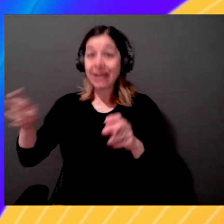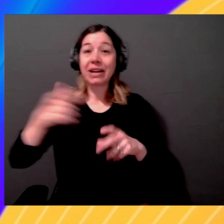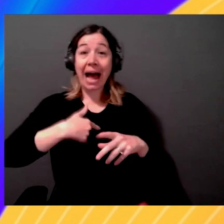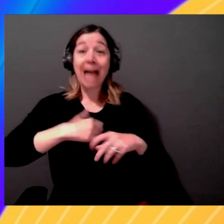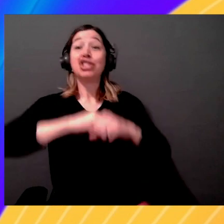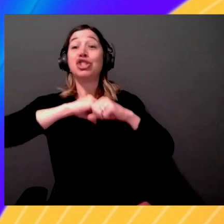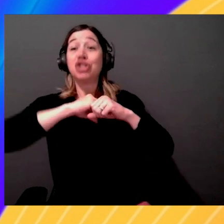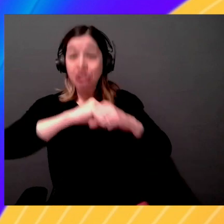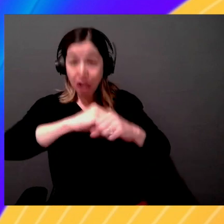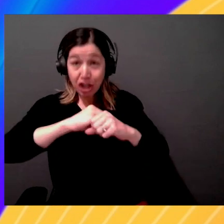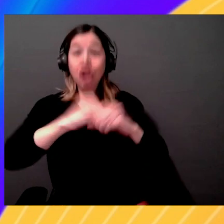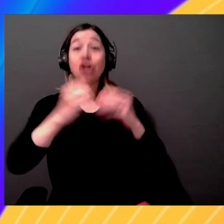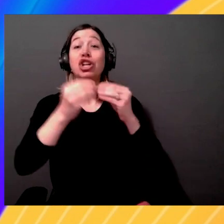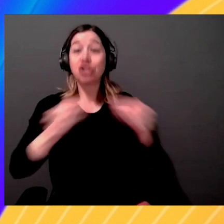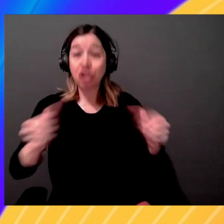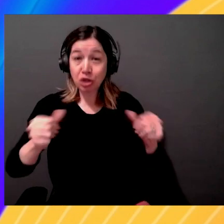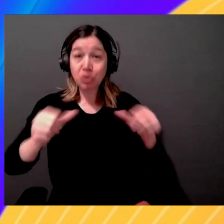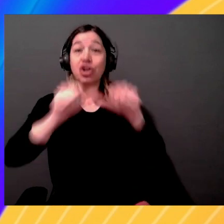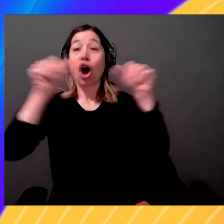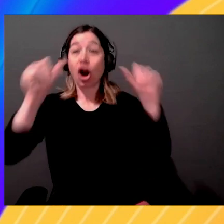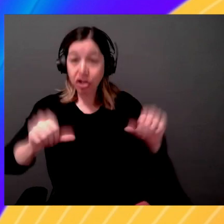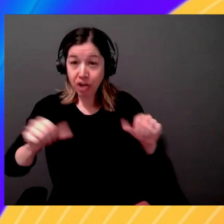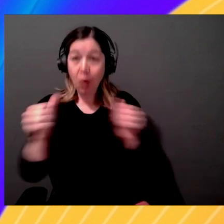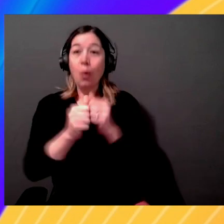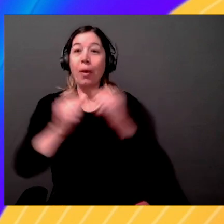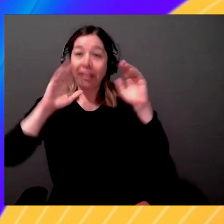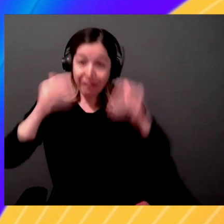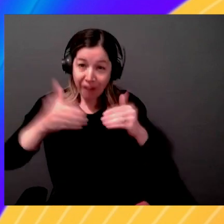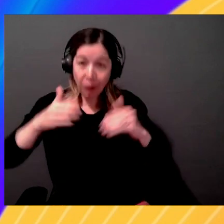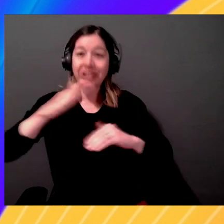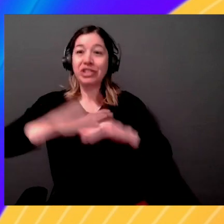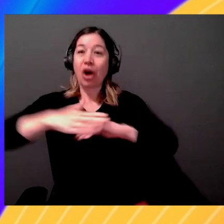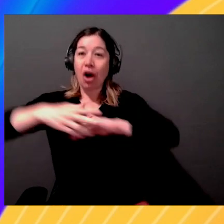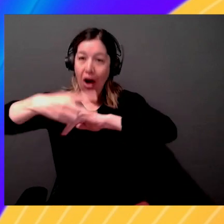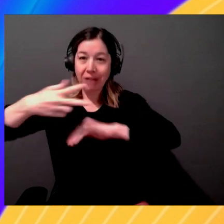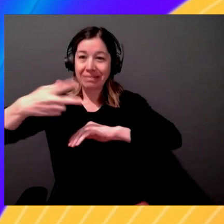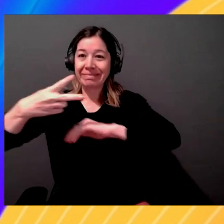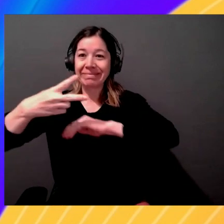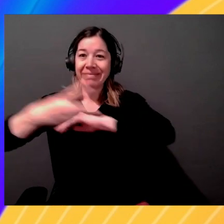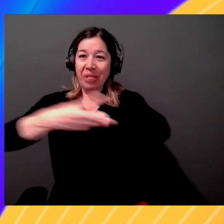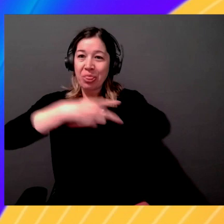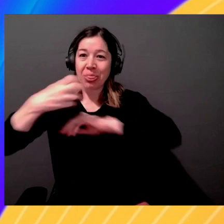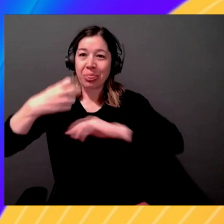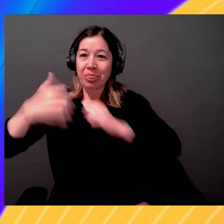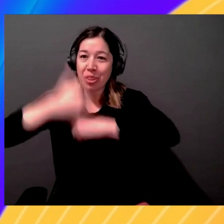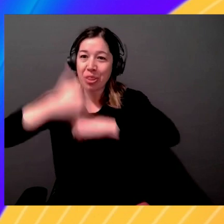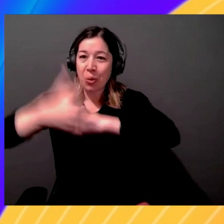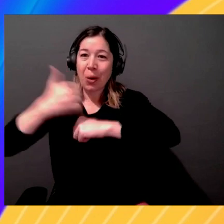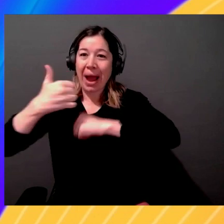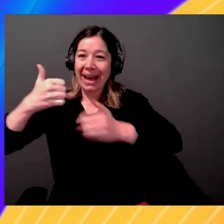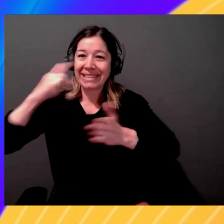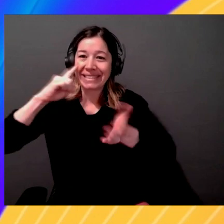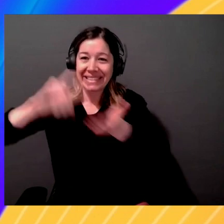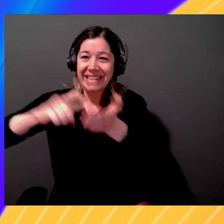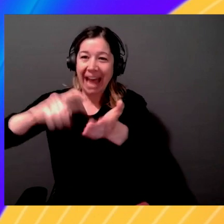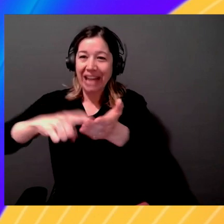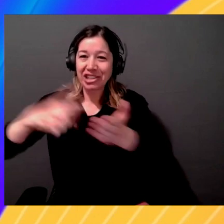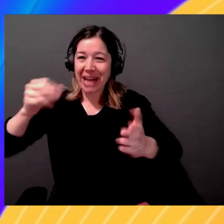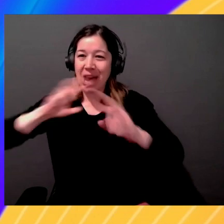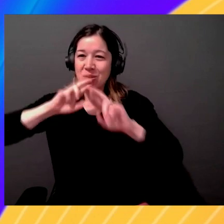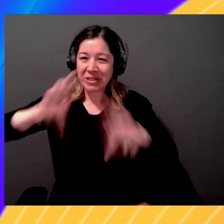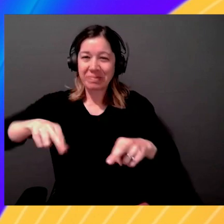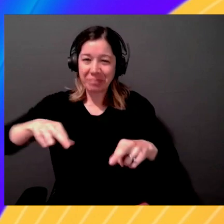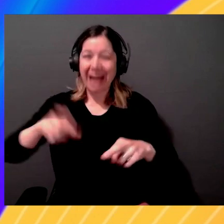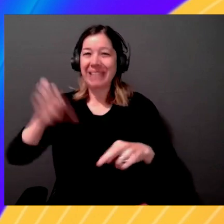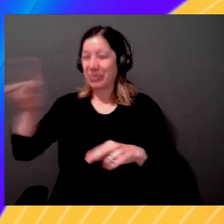on threat detection and incident response. Boom. Okay, we're timing it throughout the day. Watch us throughout the day and see if you can get shorter and shorter with that title. And Scott,